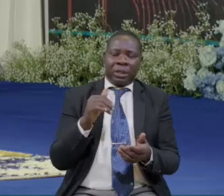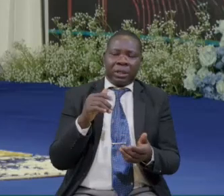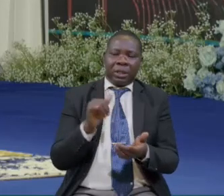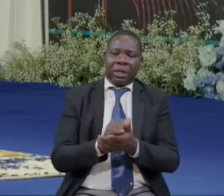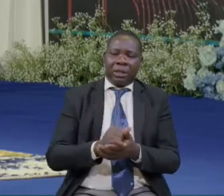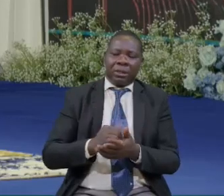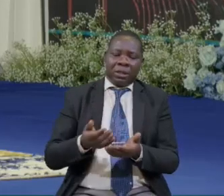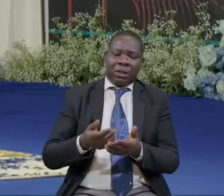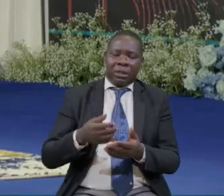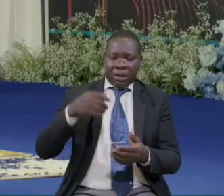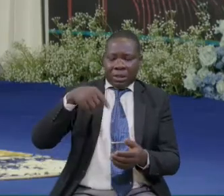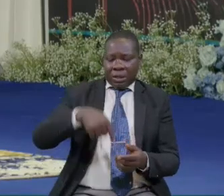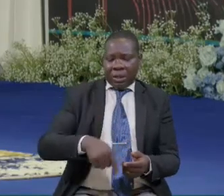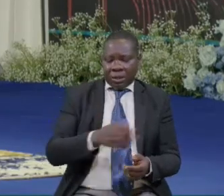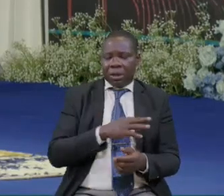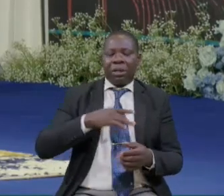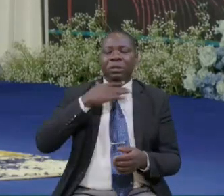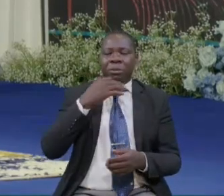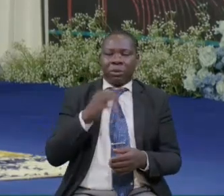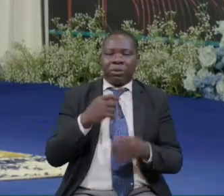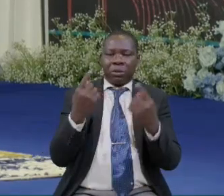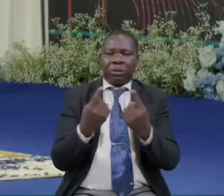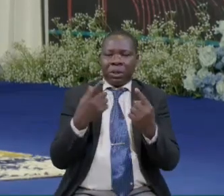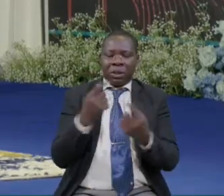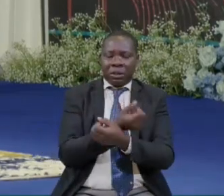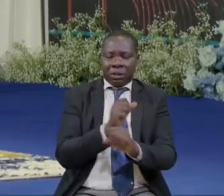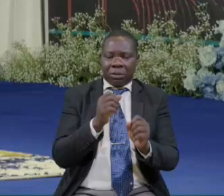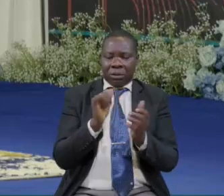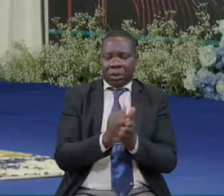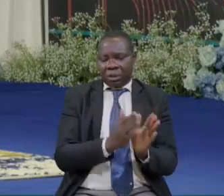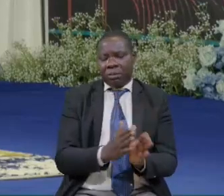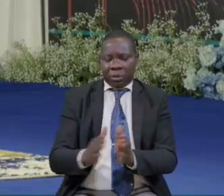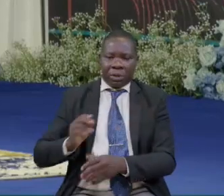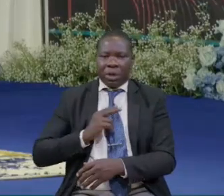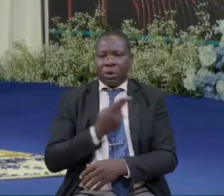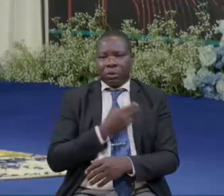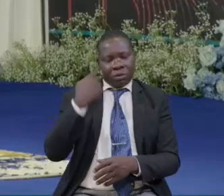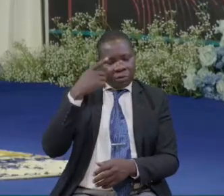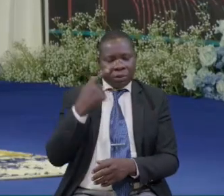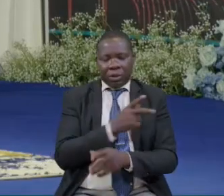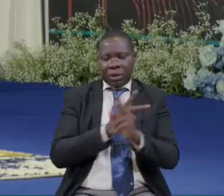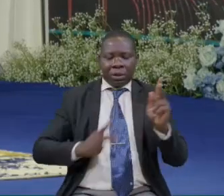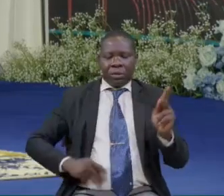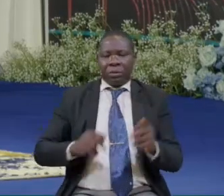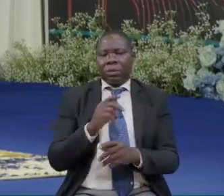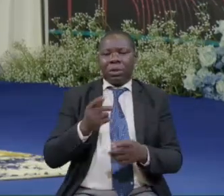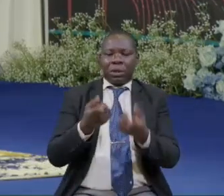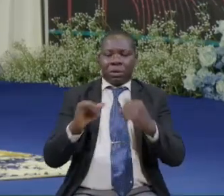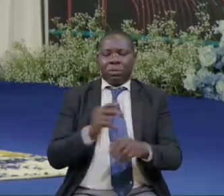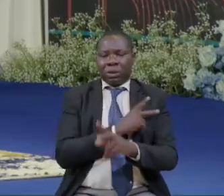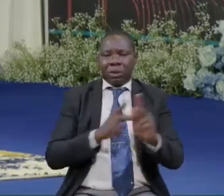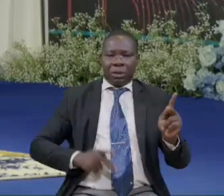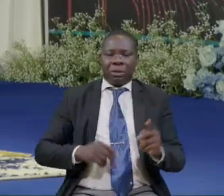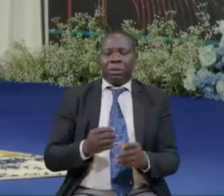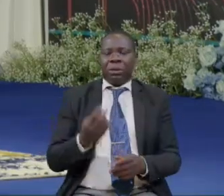sin. The salvation that prepares us for the coming kingdom. Raise up that hand. God bless you there. God bless